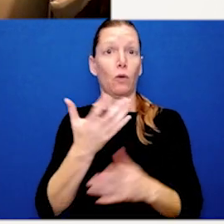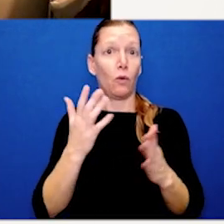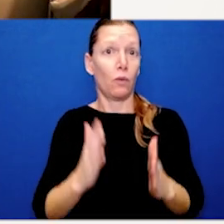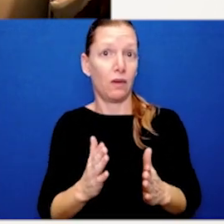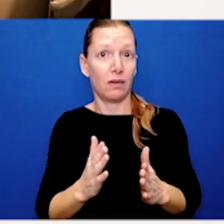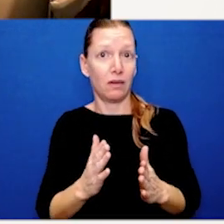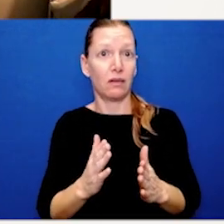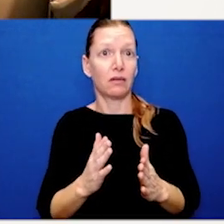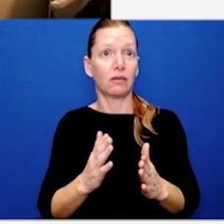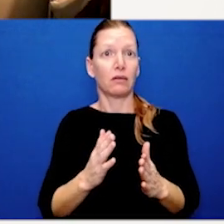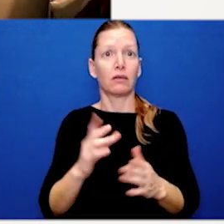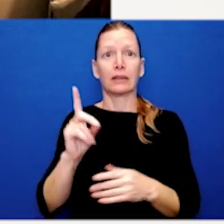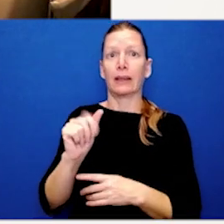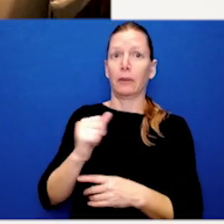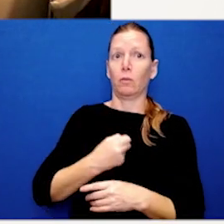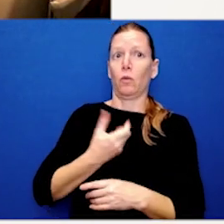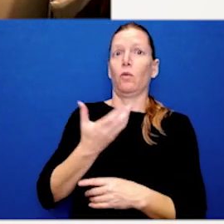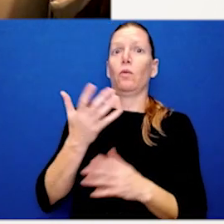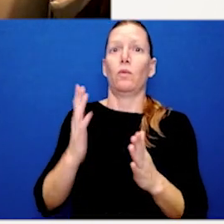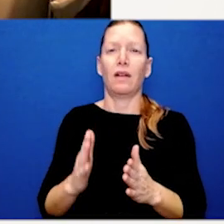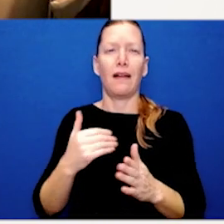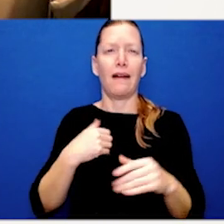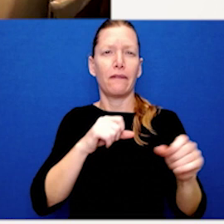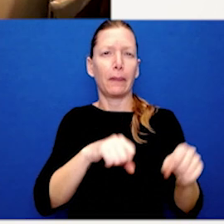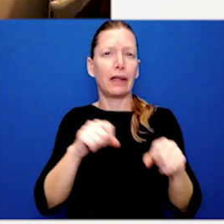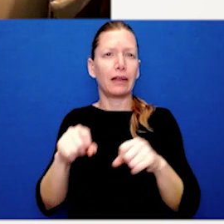the crippled poet, the disabled poet,